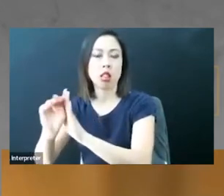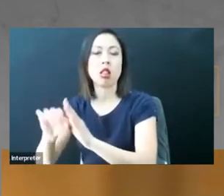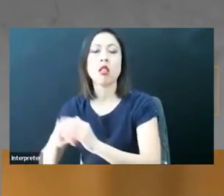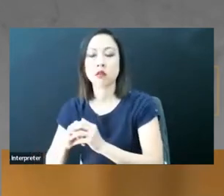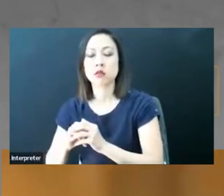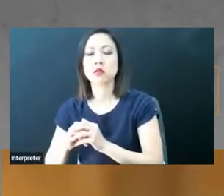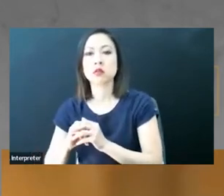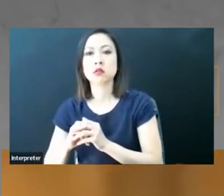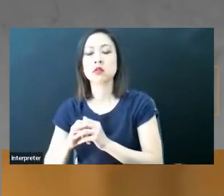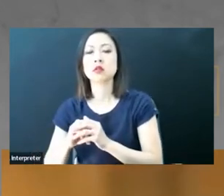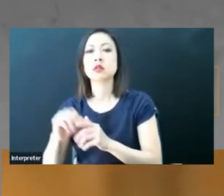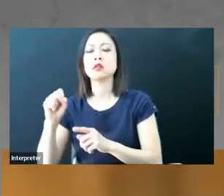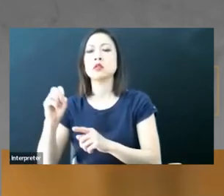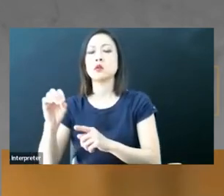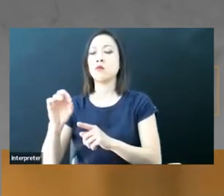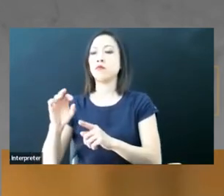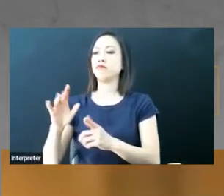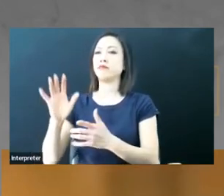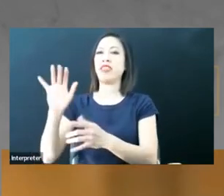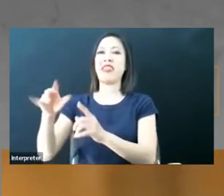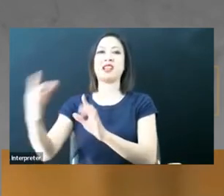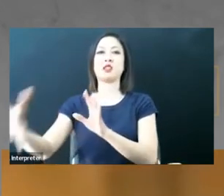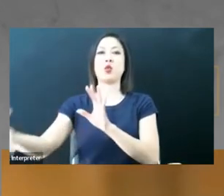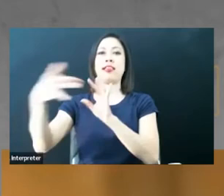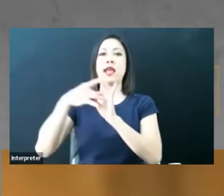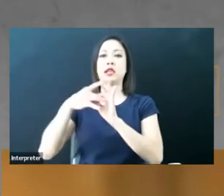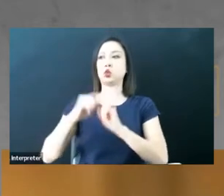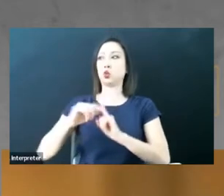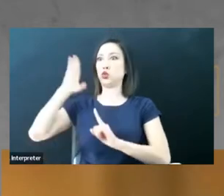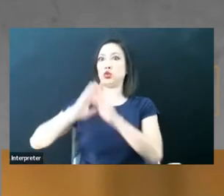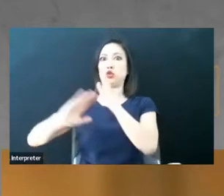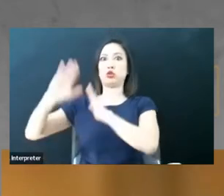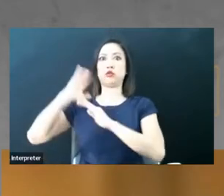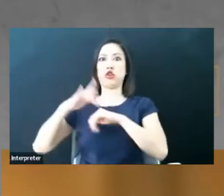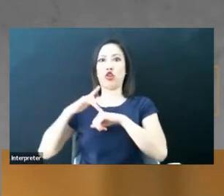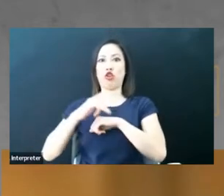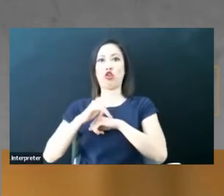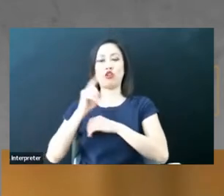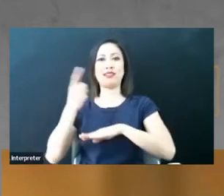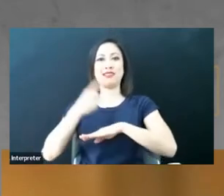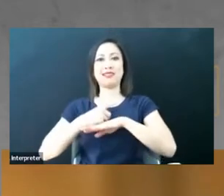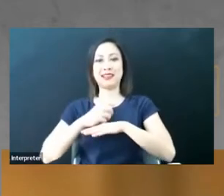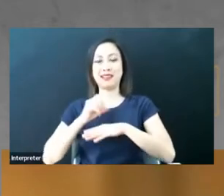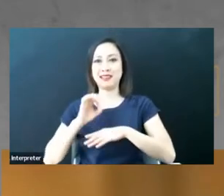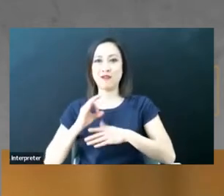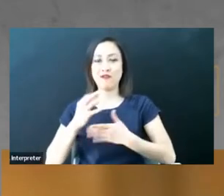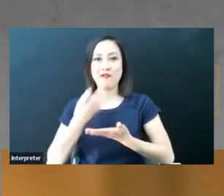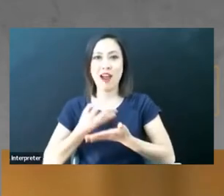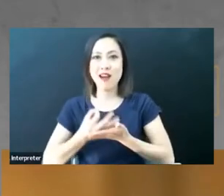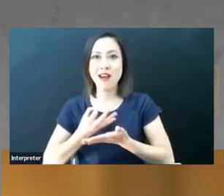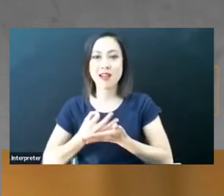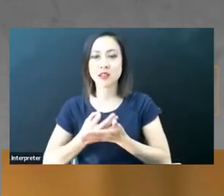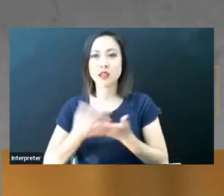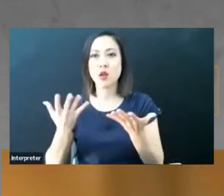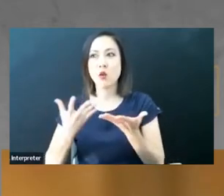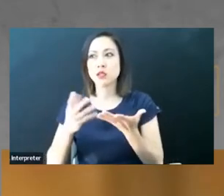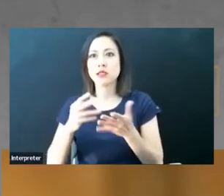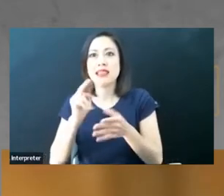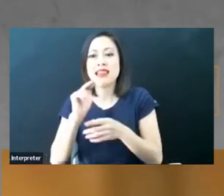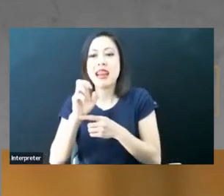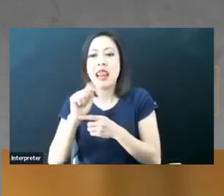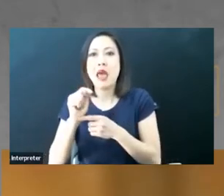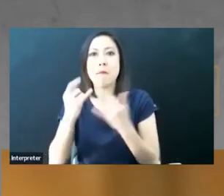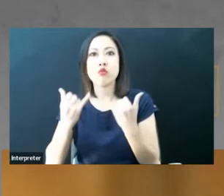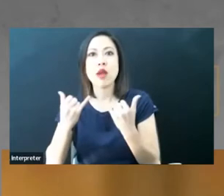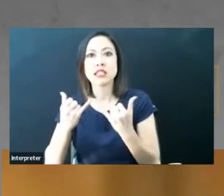to the earliest days in finance. What is the value of a business? It's the net present value of future cash flow. So yes, you